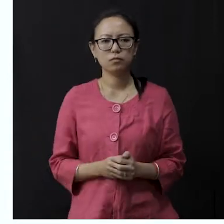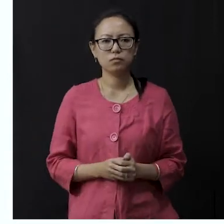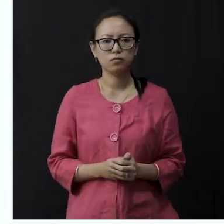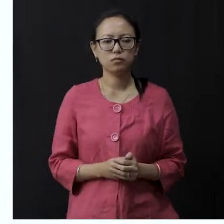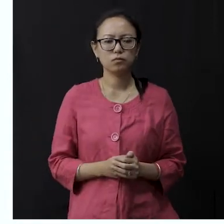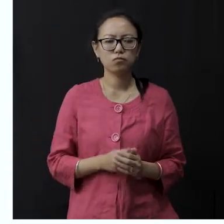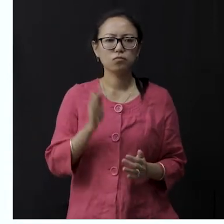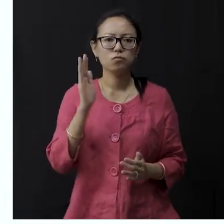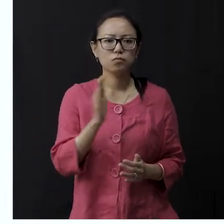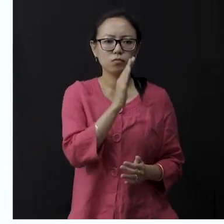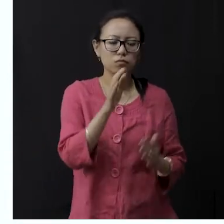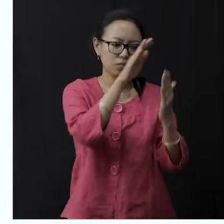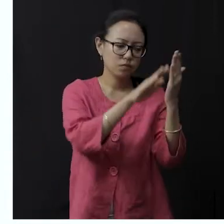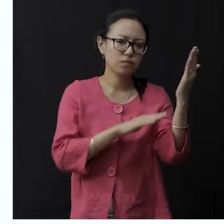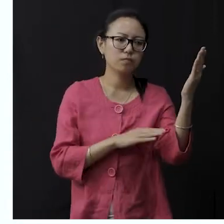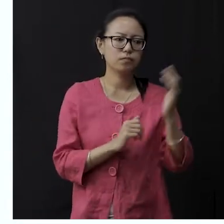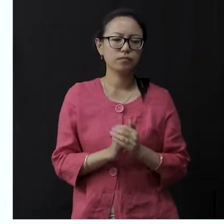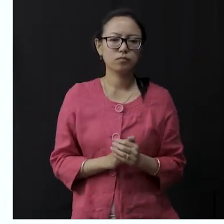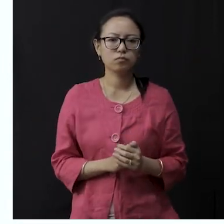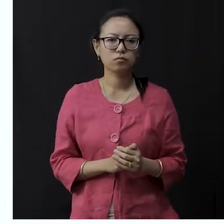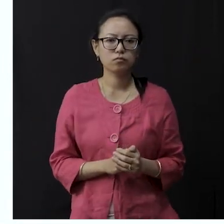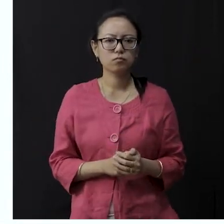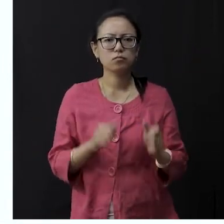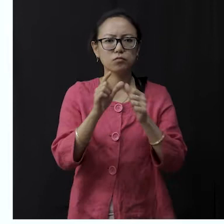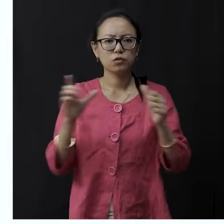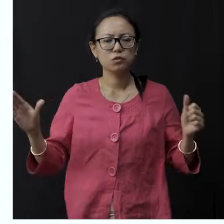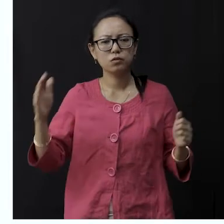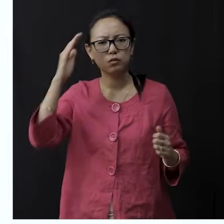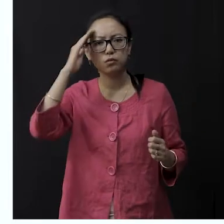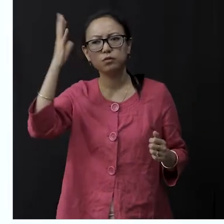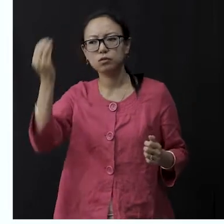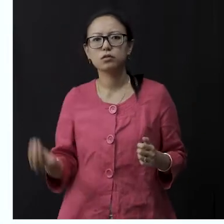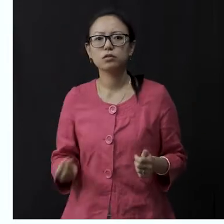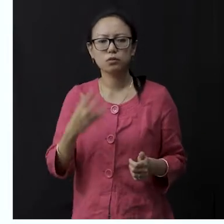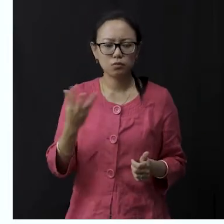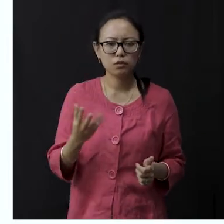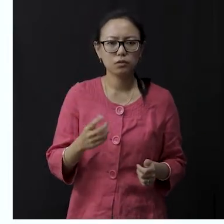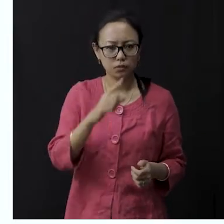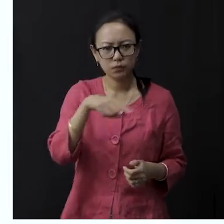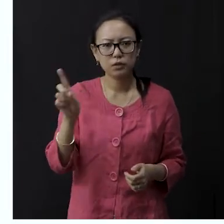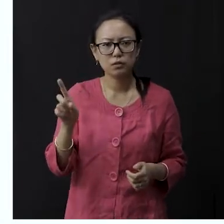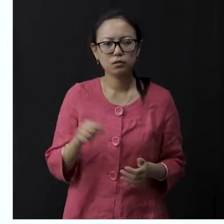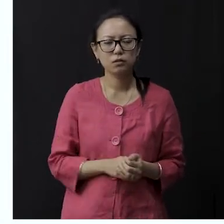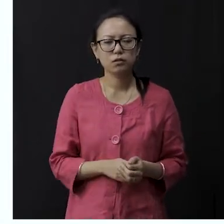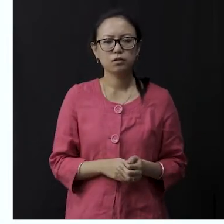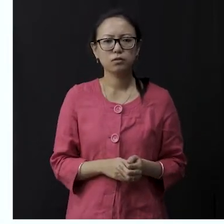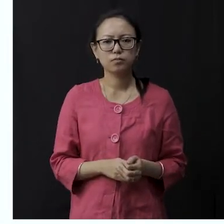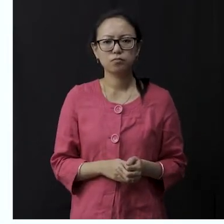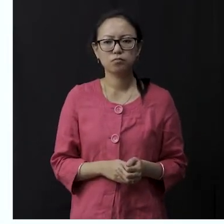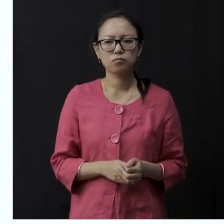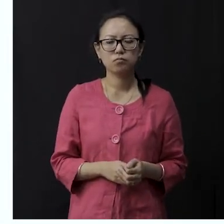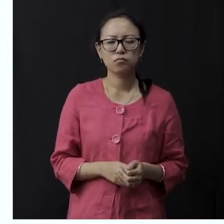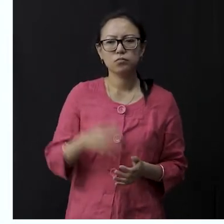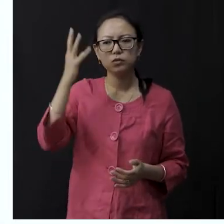the night, okay? I hope we all know what a night is, right? We all have seen, what do we do, we all have seen at night, the night,